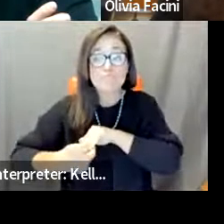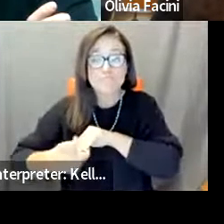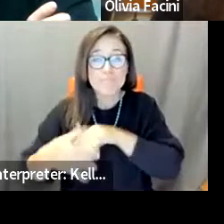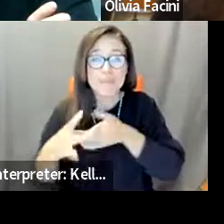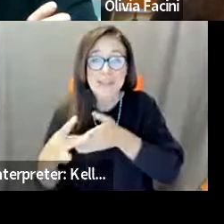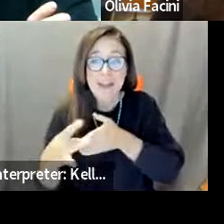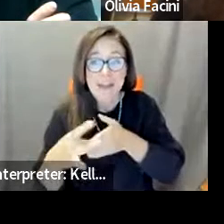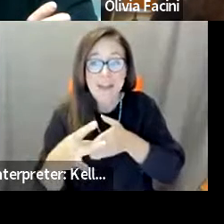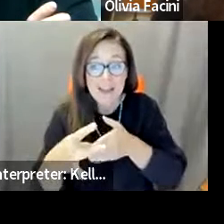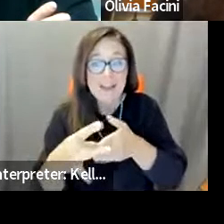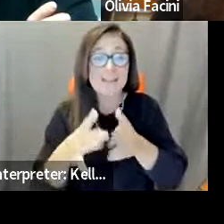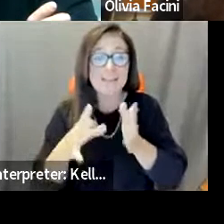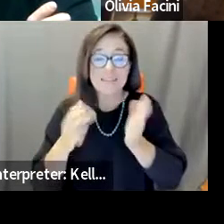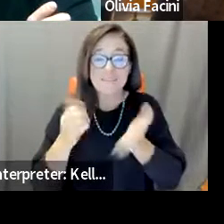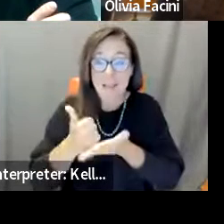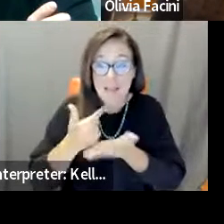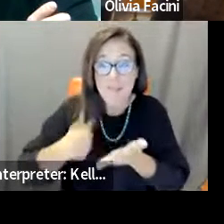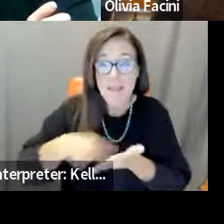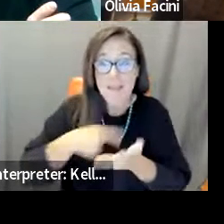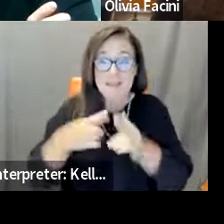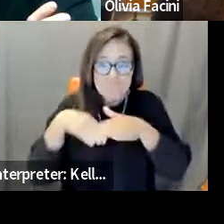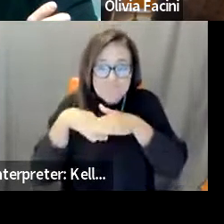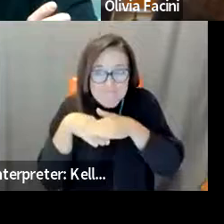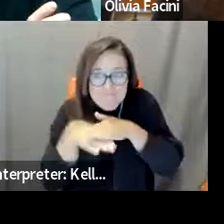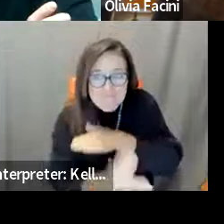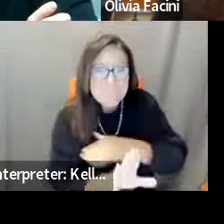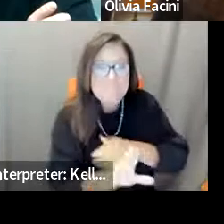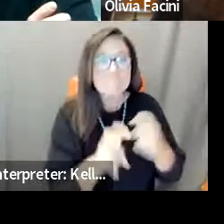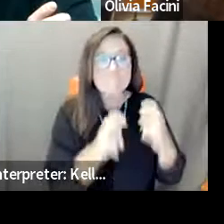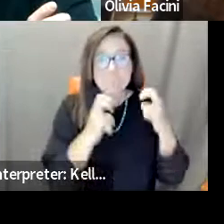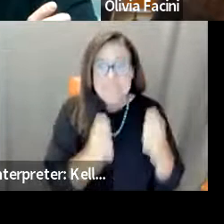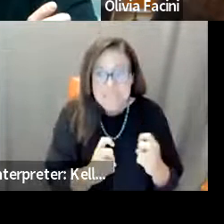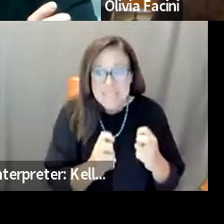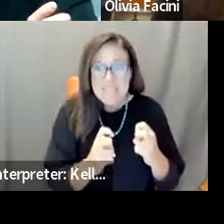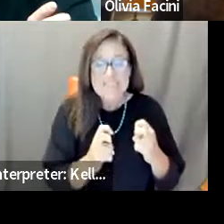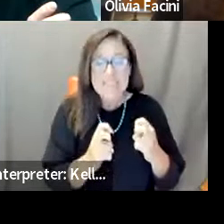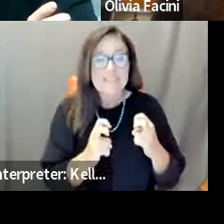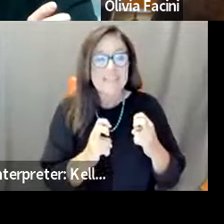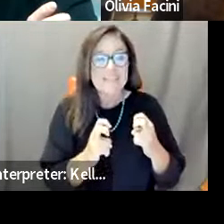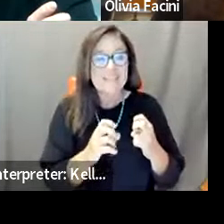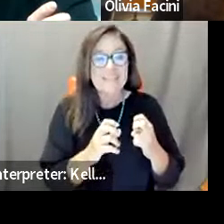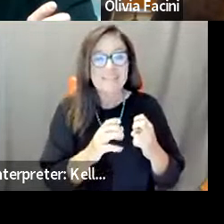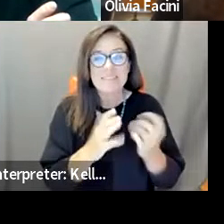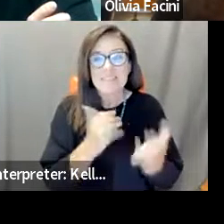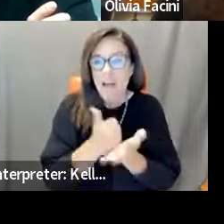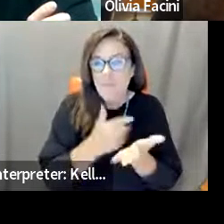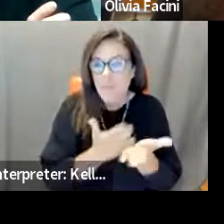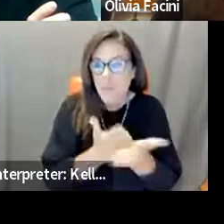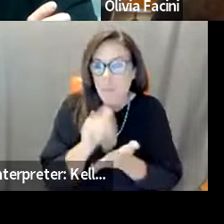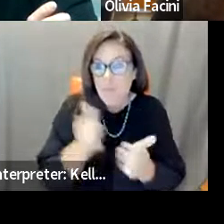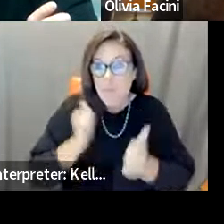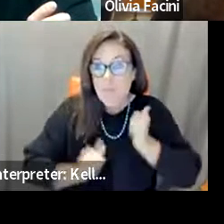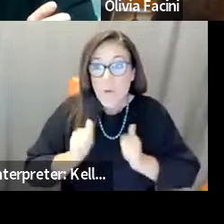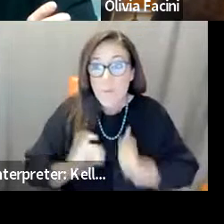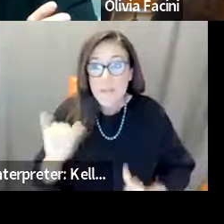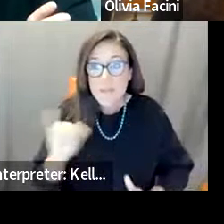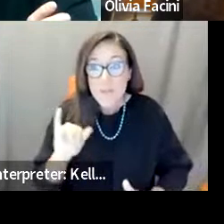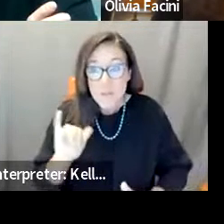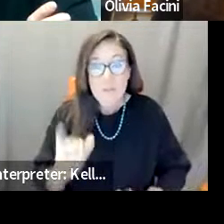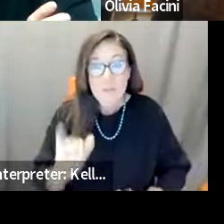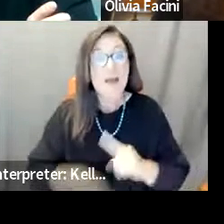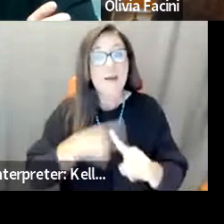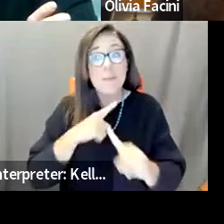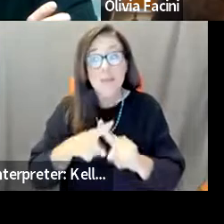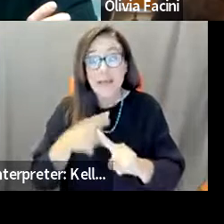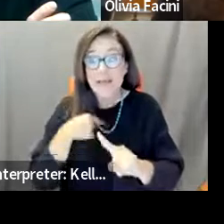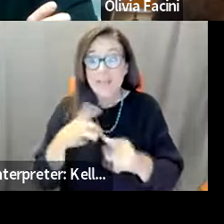orientation around the dining hall and even the performance space. And we had a chance to do a touch tour to